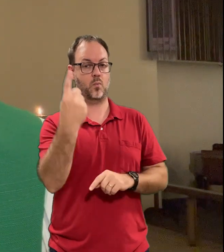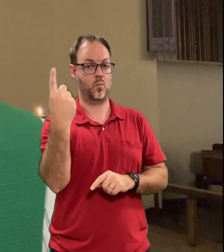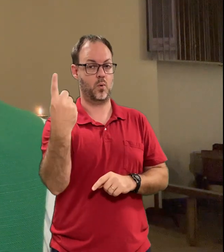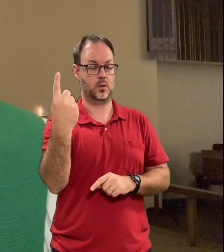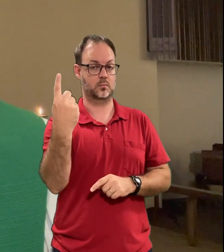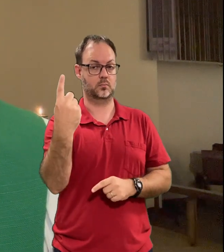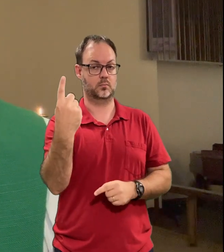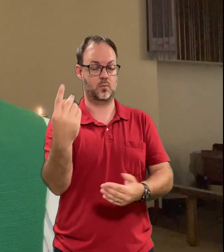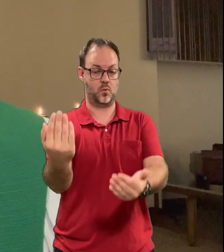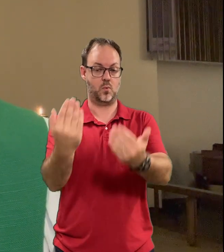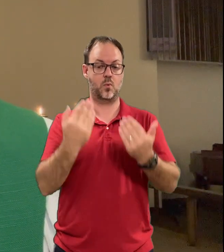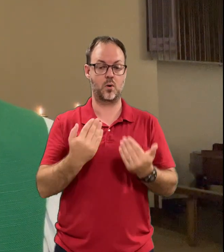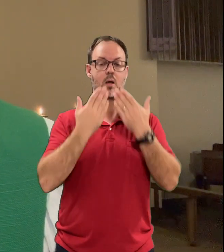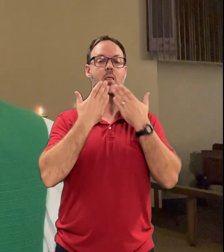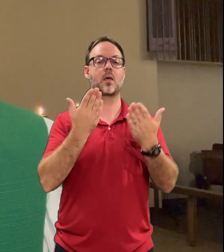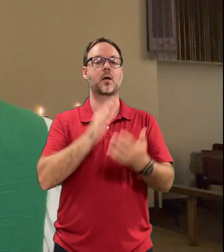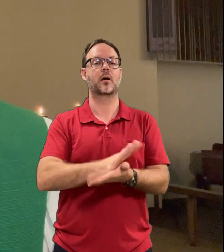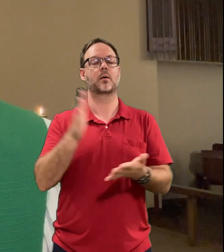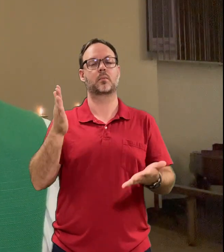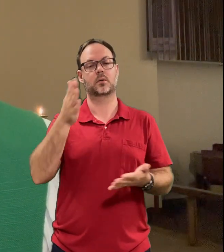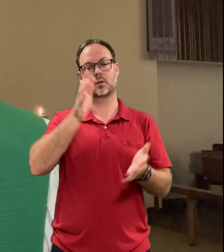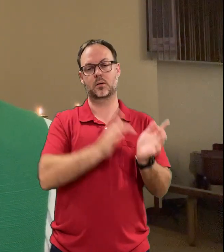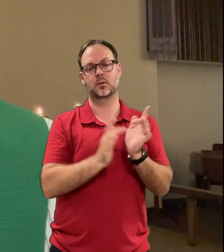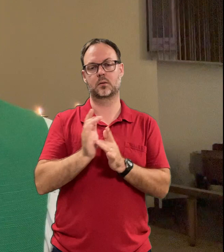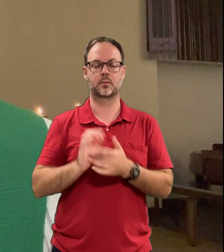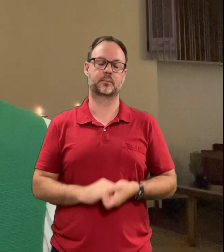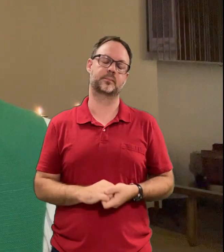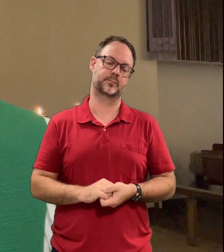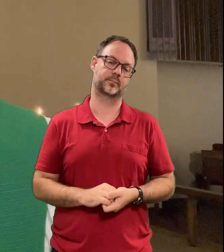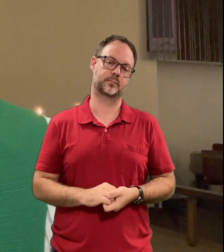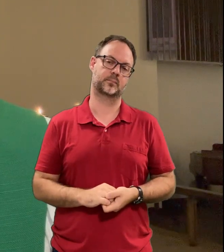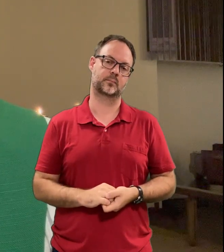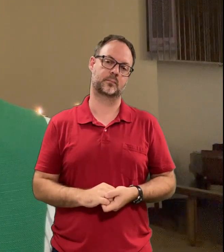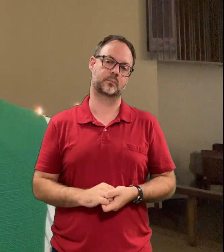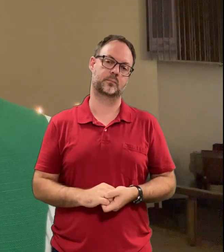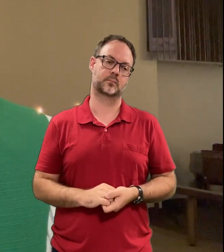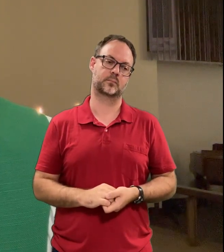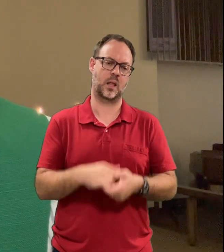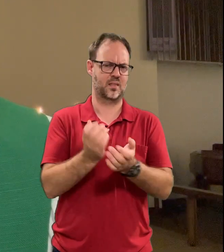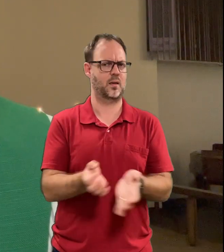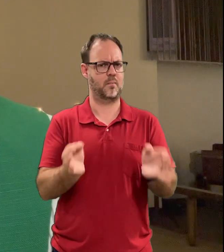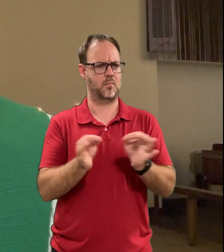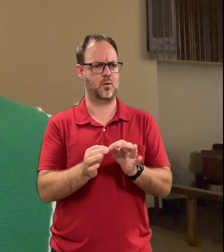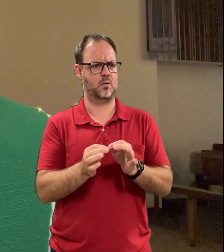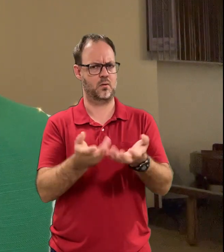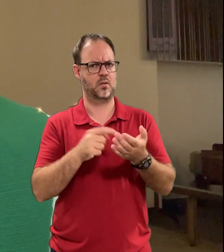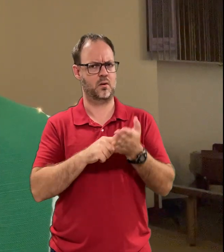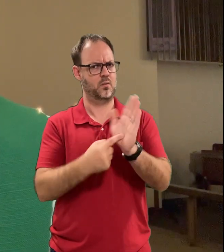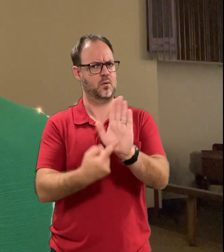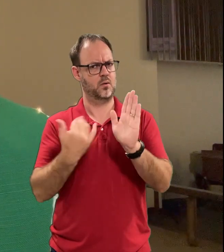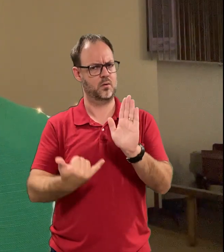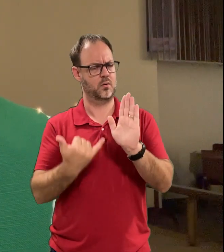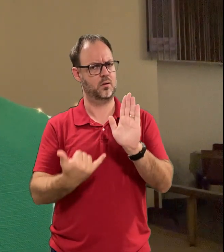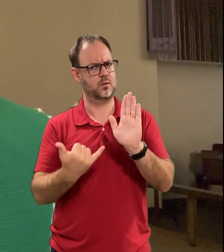one returned to thank and praise Jesus. The significant thing that I want